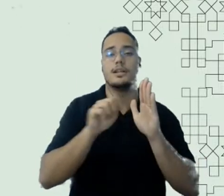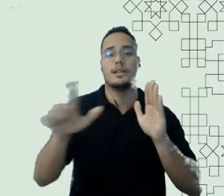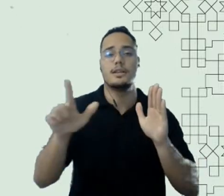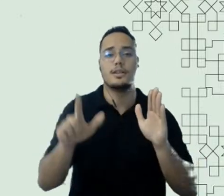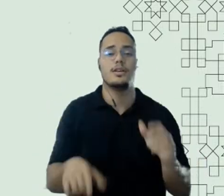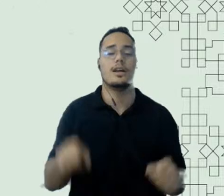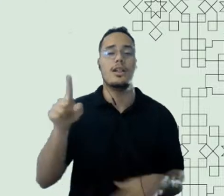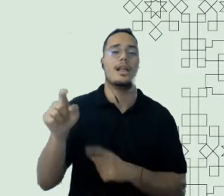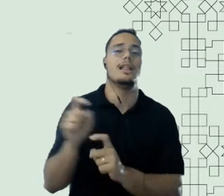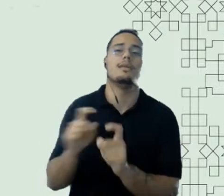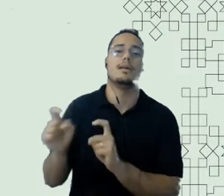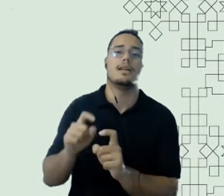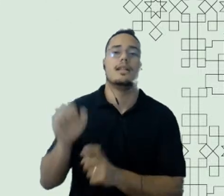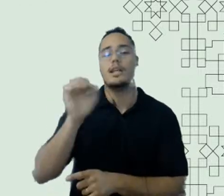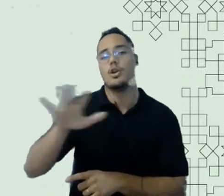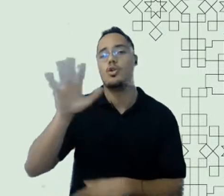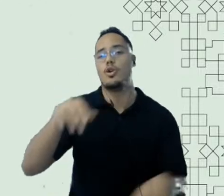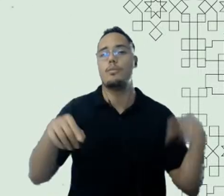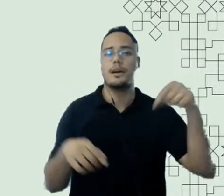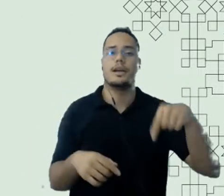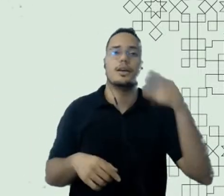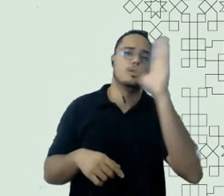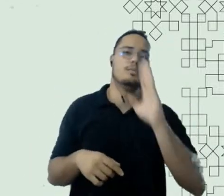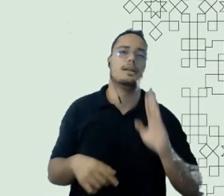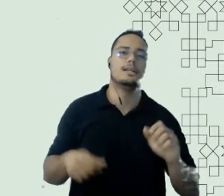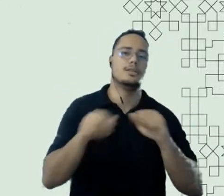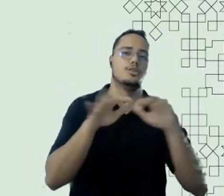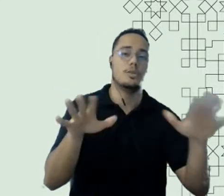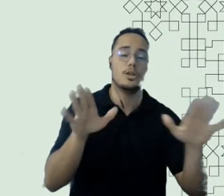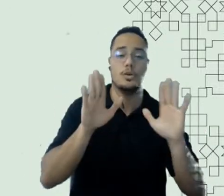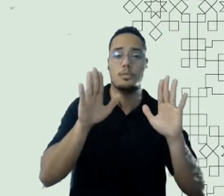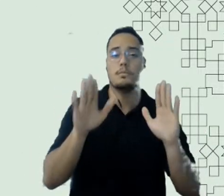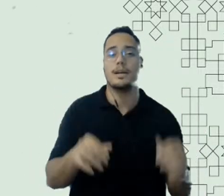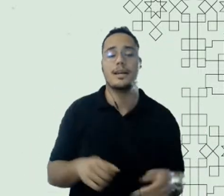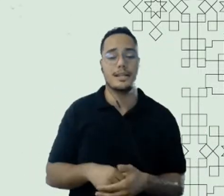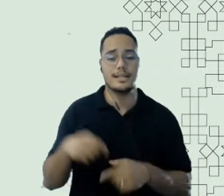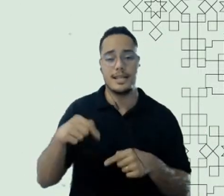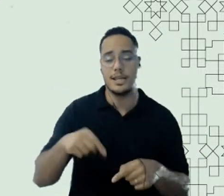remain more or less the same. Do you know any